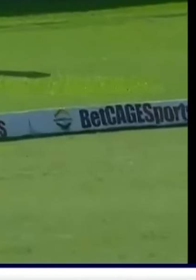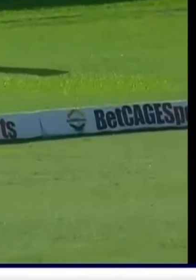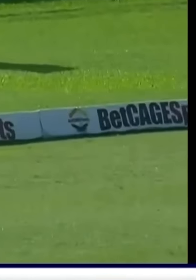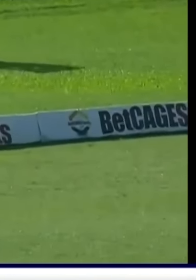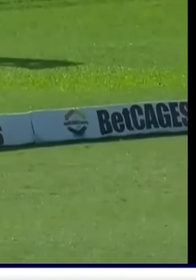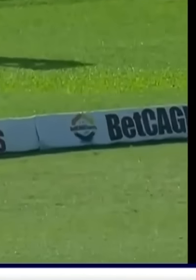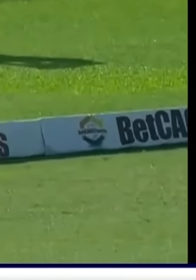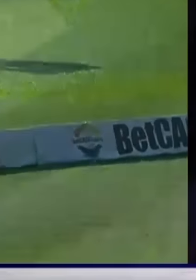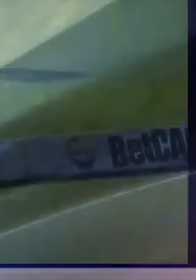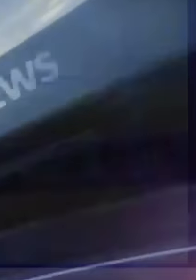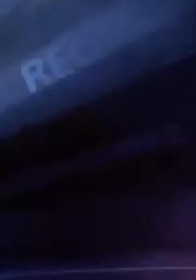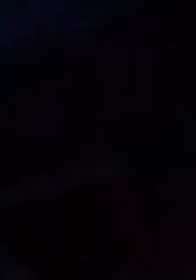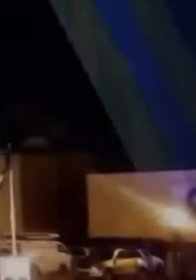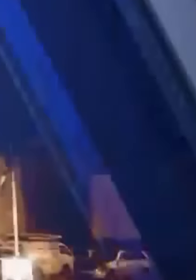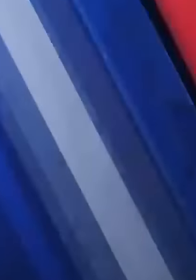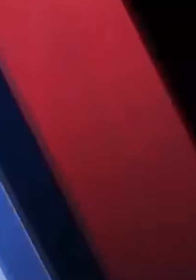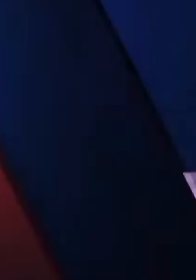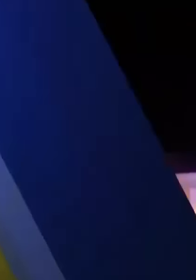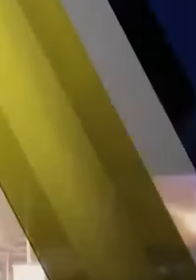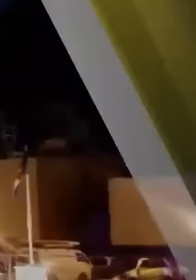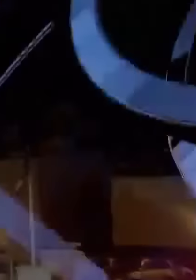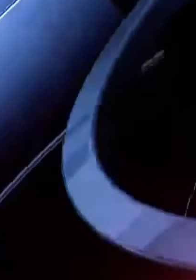Africa.